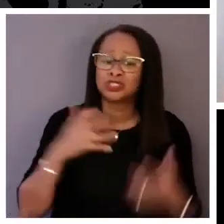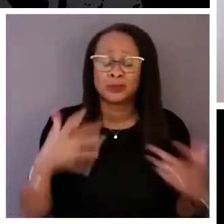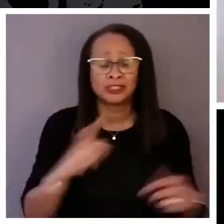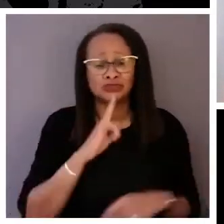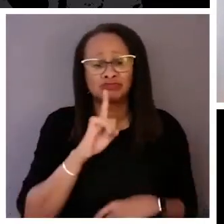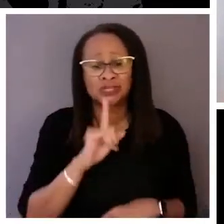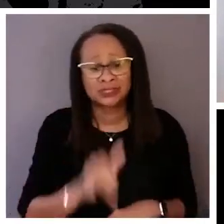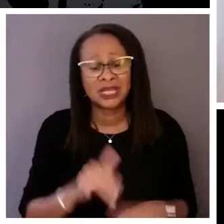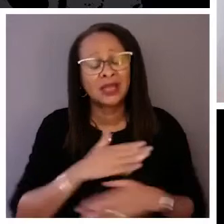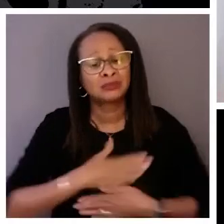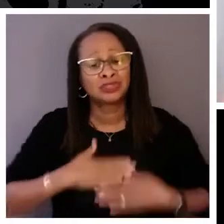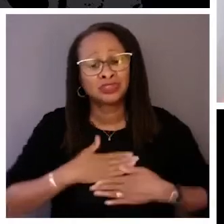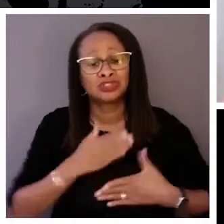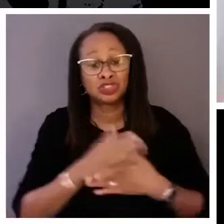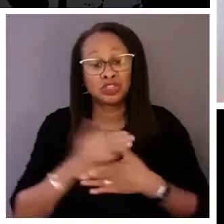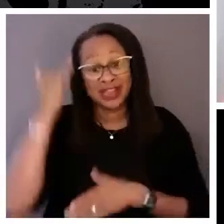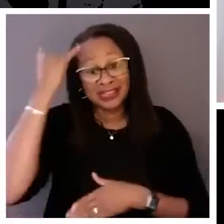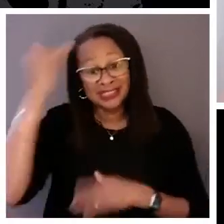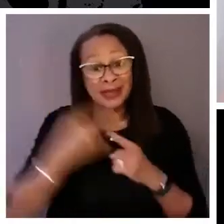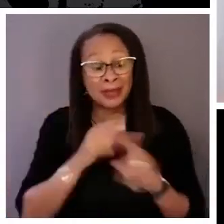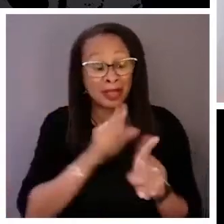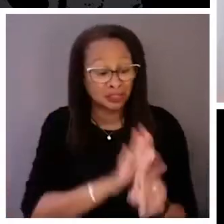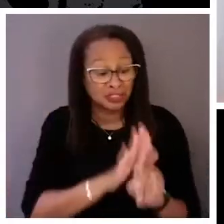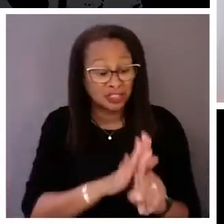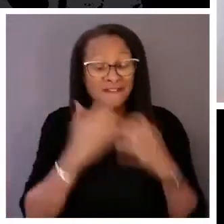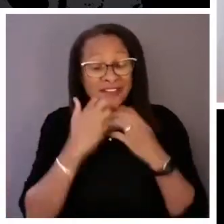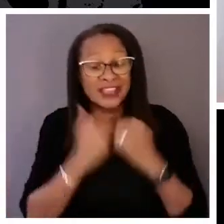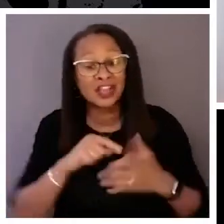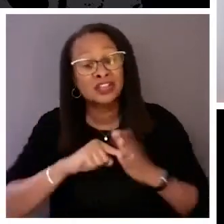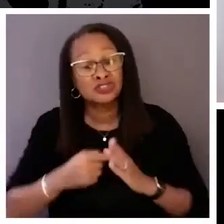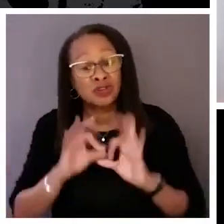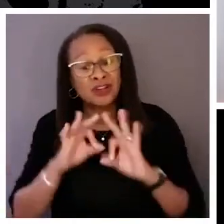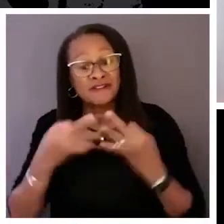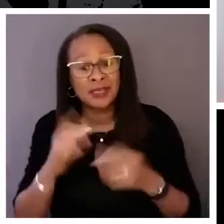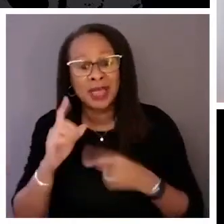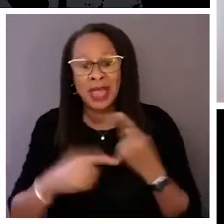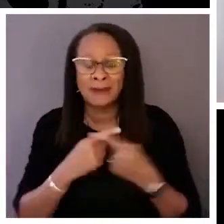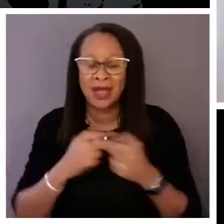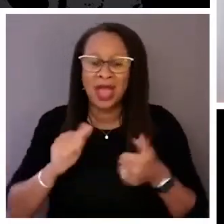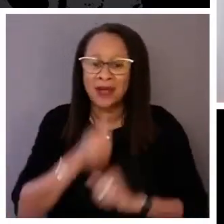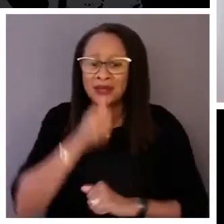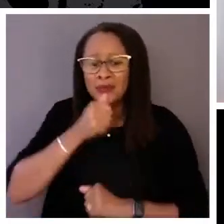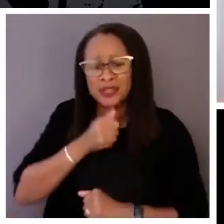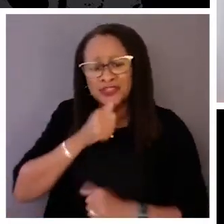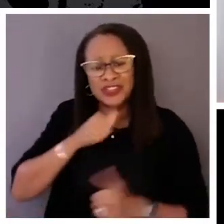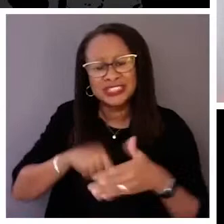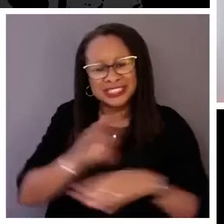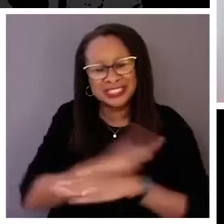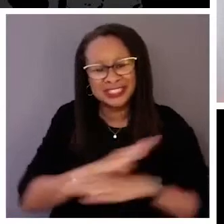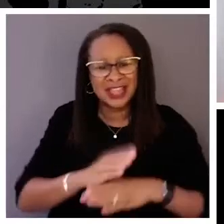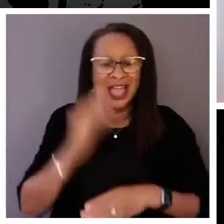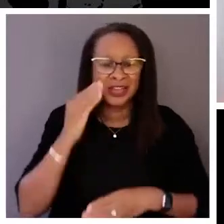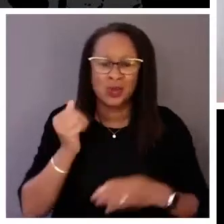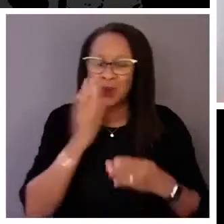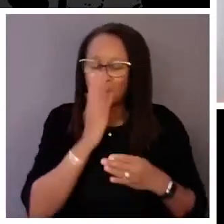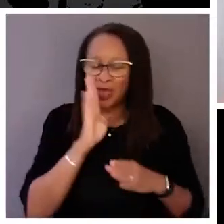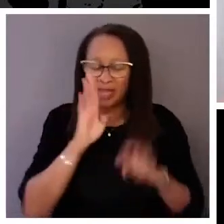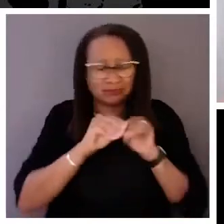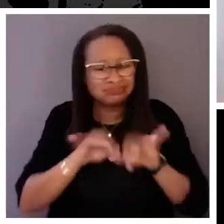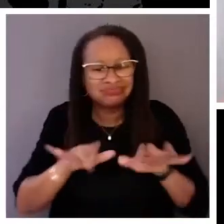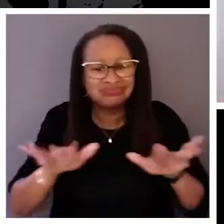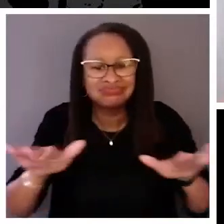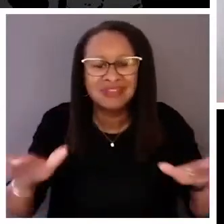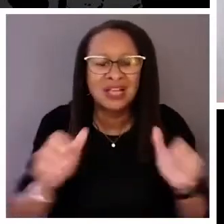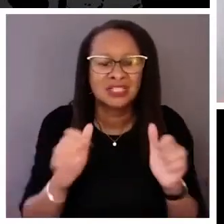So I really appreciate you sharing ideas about self-care, about starting a family, about like how you've persevered in this industry. I know it's going to resonate